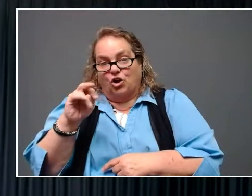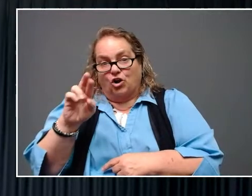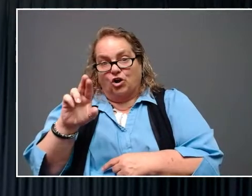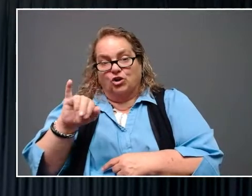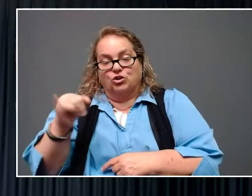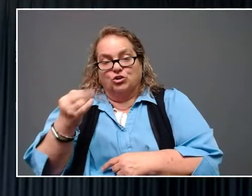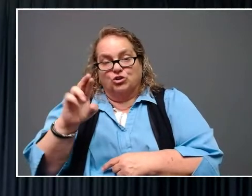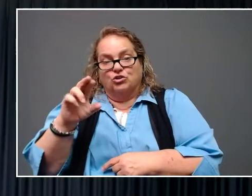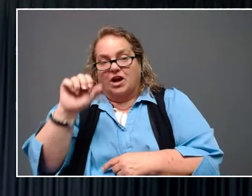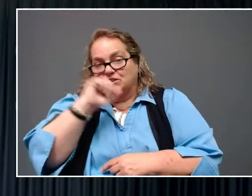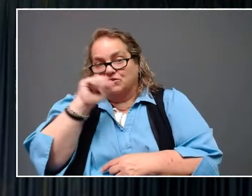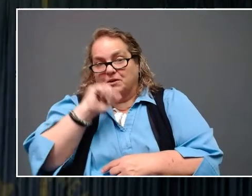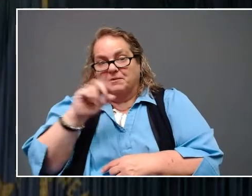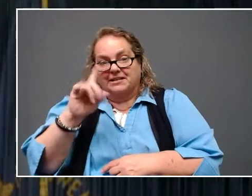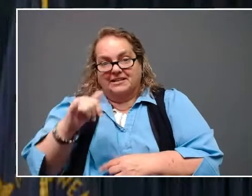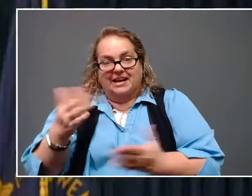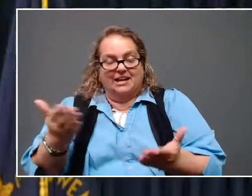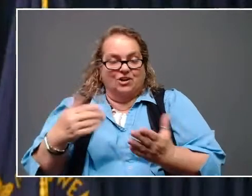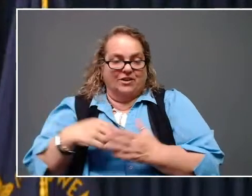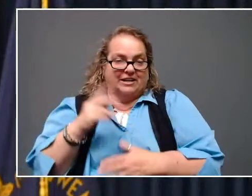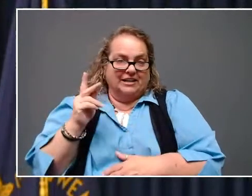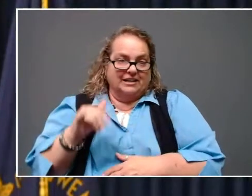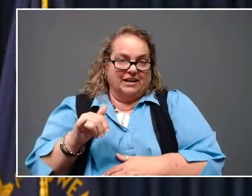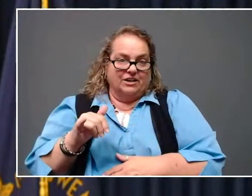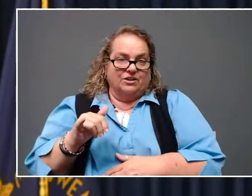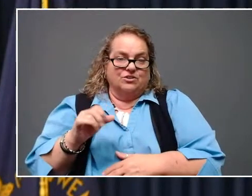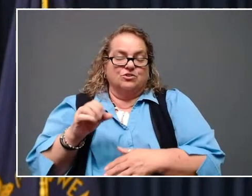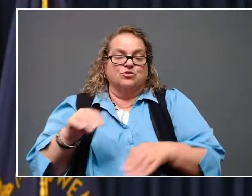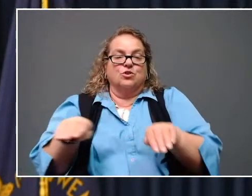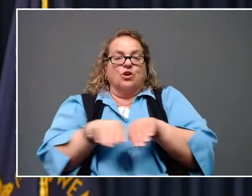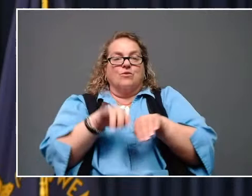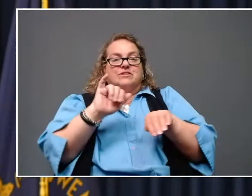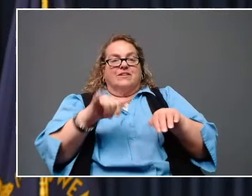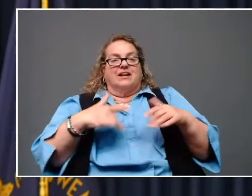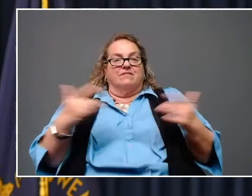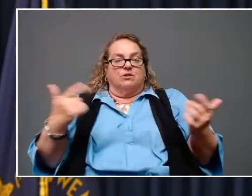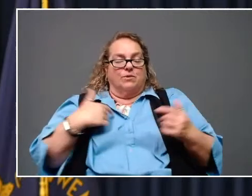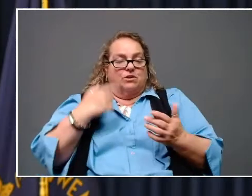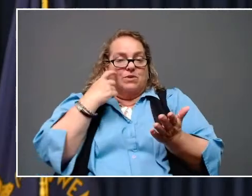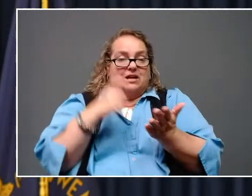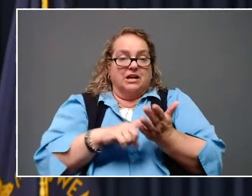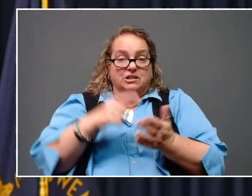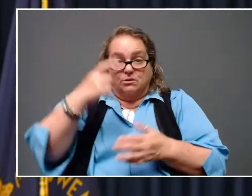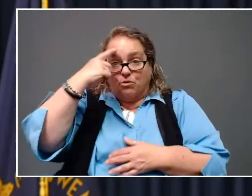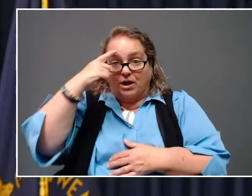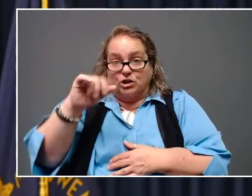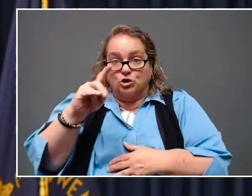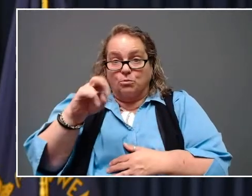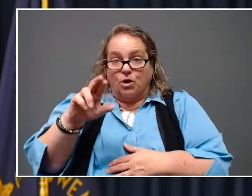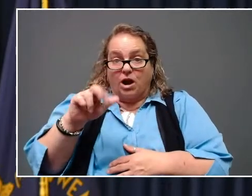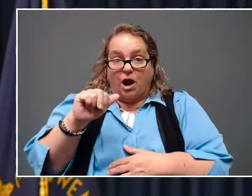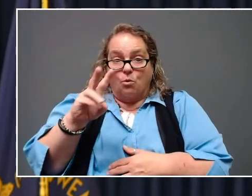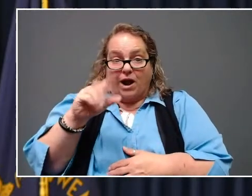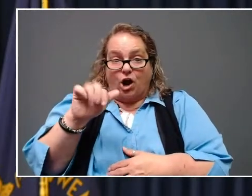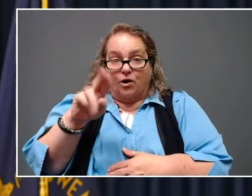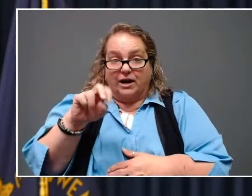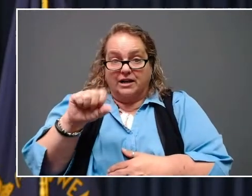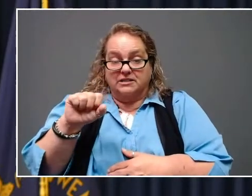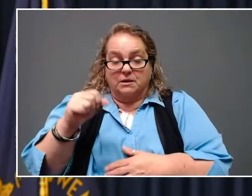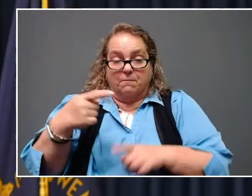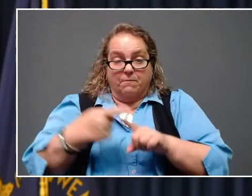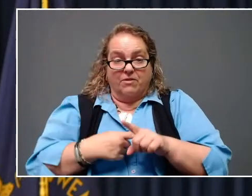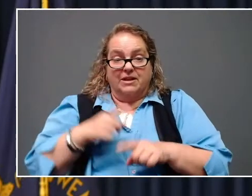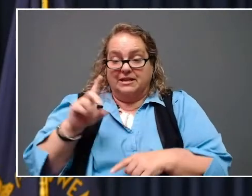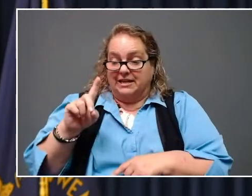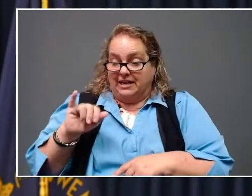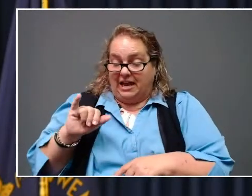in the Commonwealth. So to close out that event, we recognize Brain Tumor Awareness Month, DIPG Awareness Day, and the second annual David